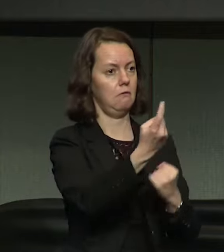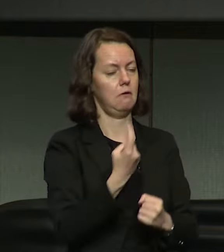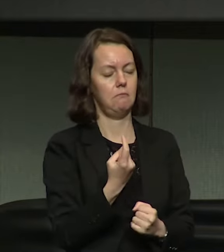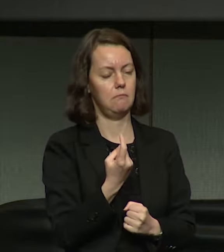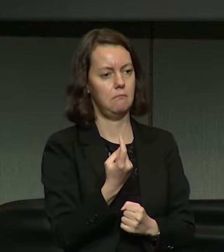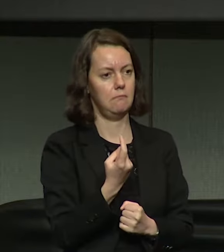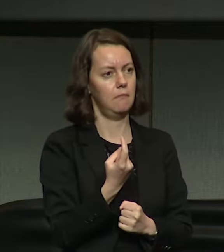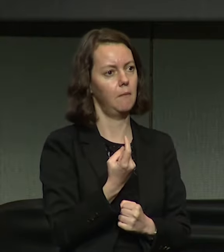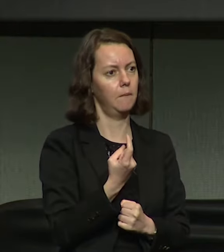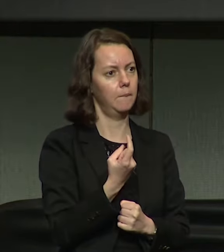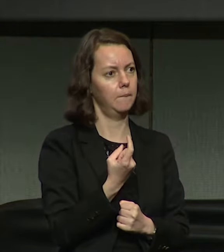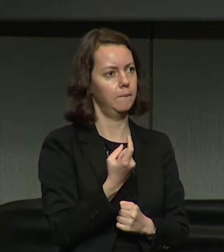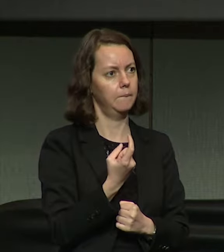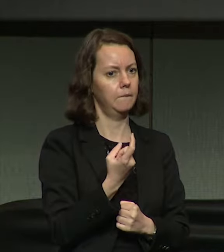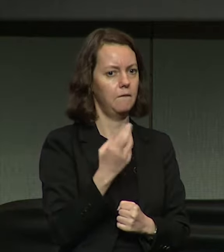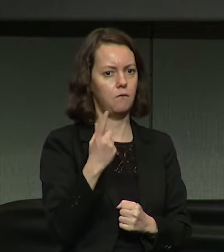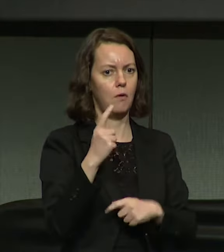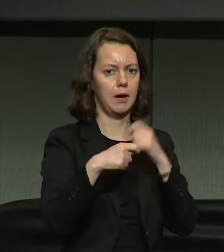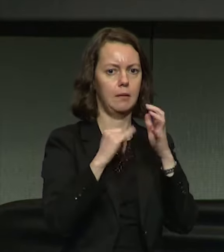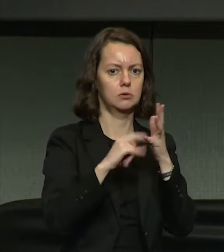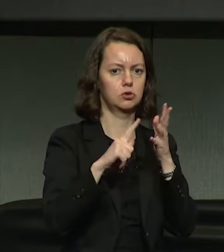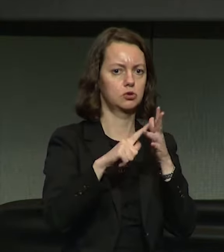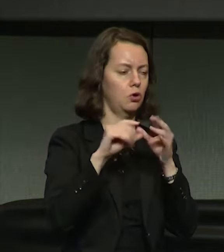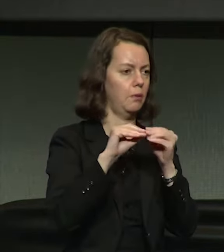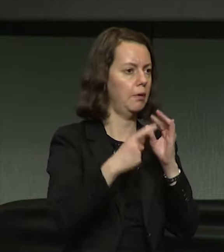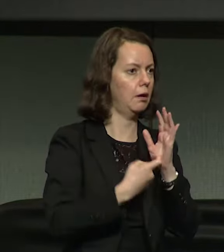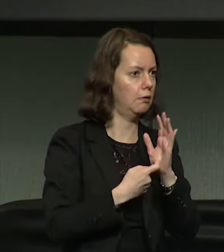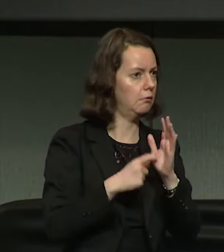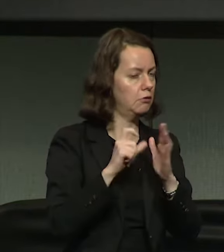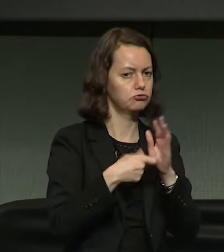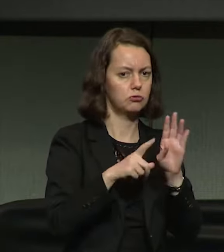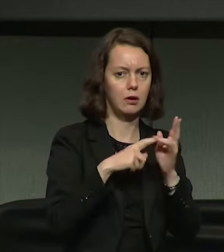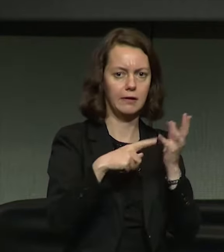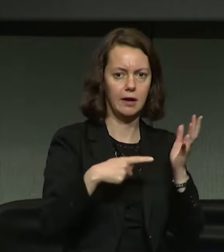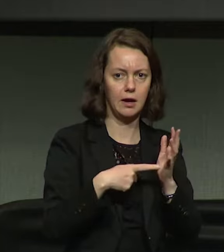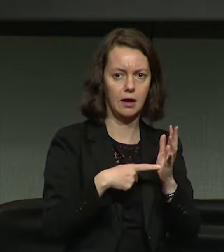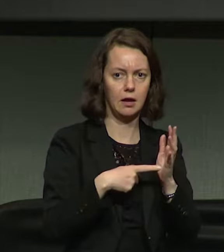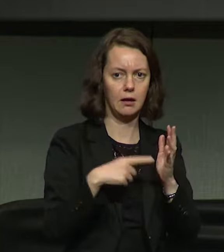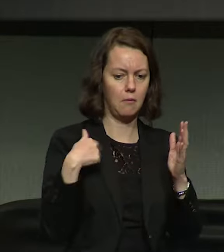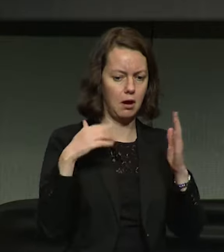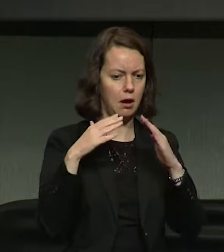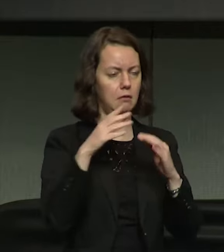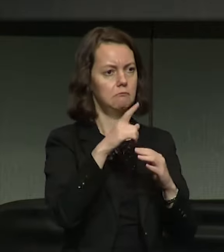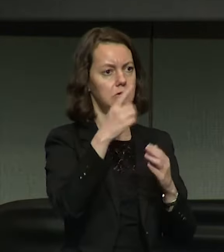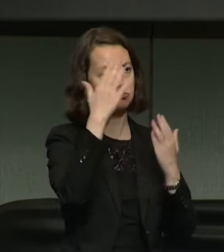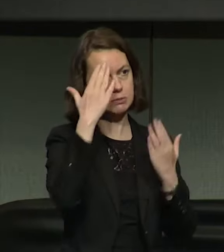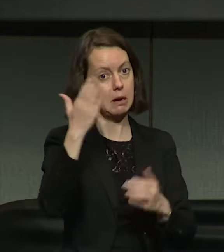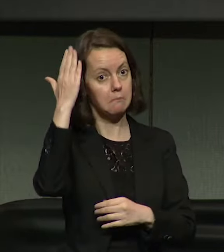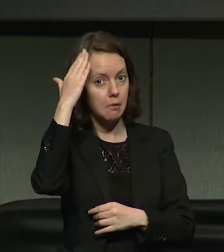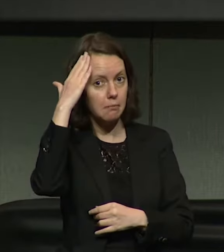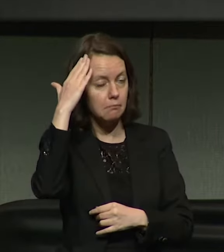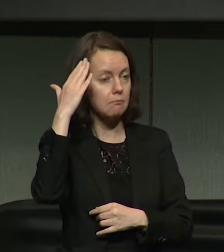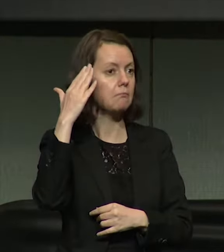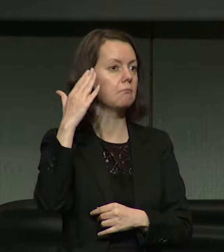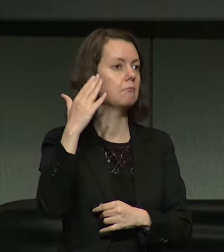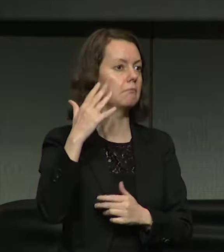to sober up or dry out, but they would never disrespect our house, I think because they respected my mum so much